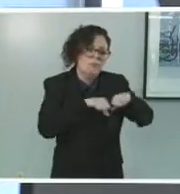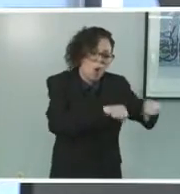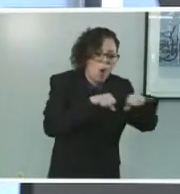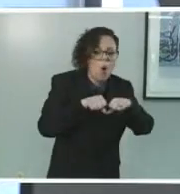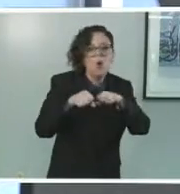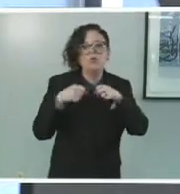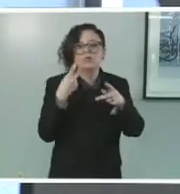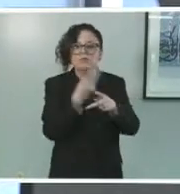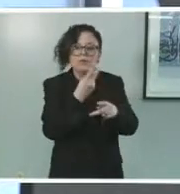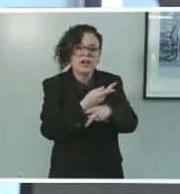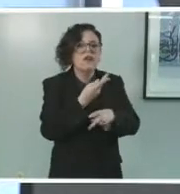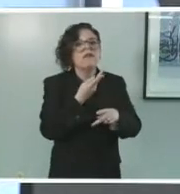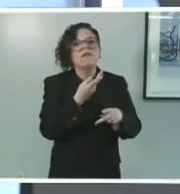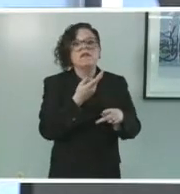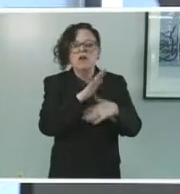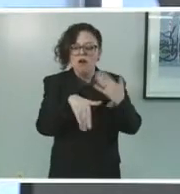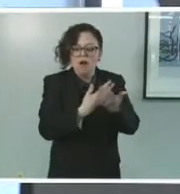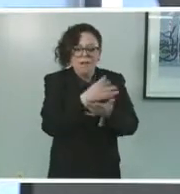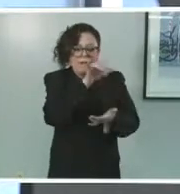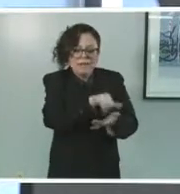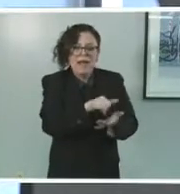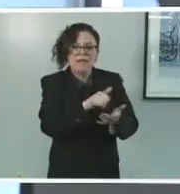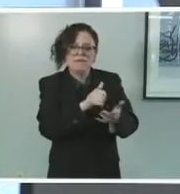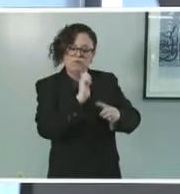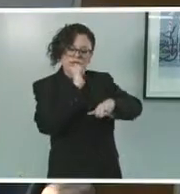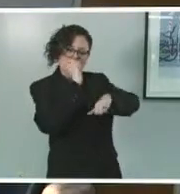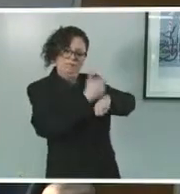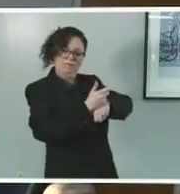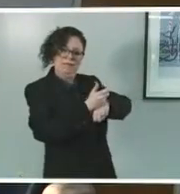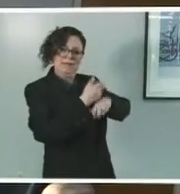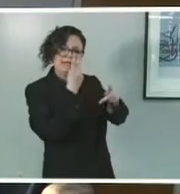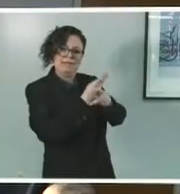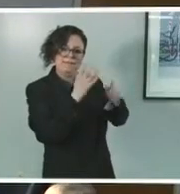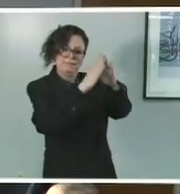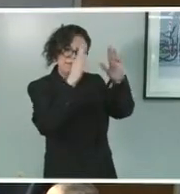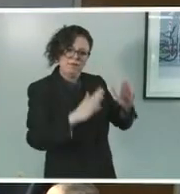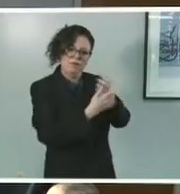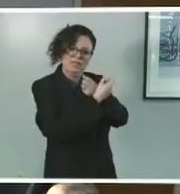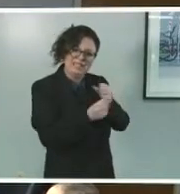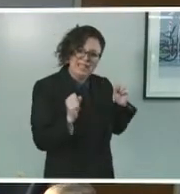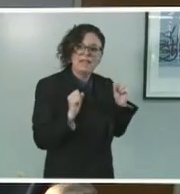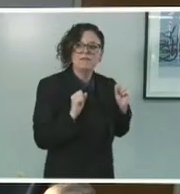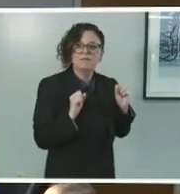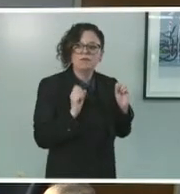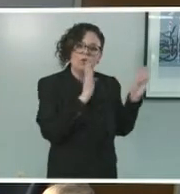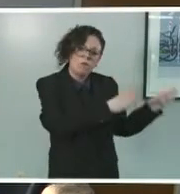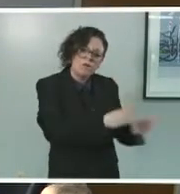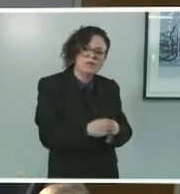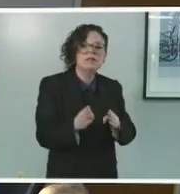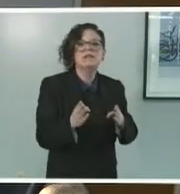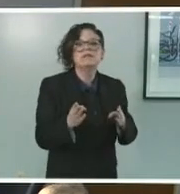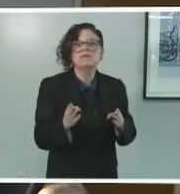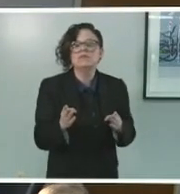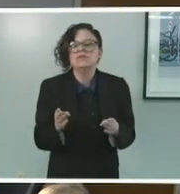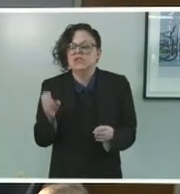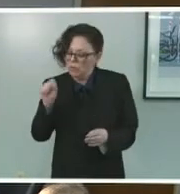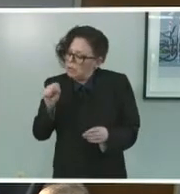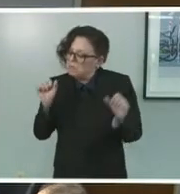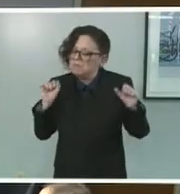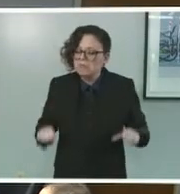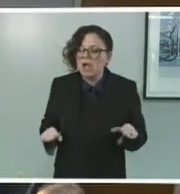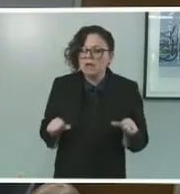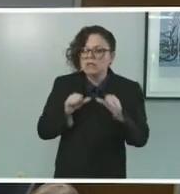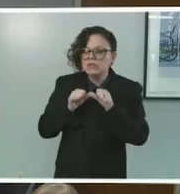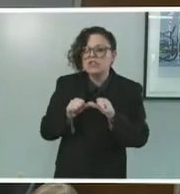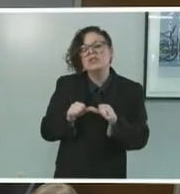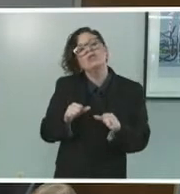surrounding keeping that residential establishment safe, or orderly. Yeah. Well, speaking of keeping residents,